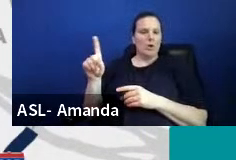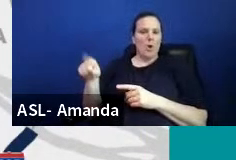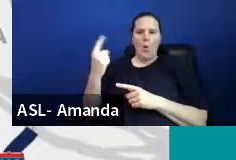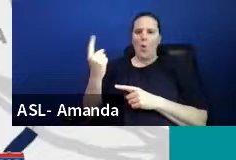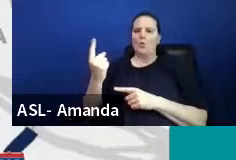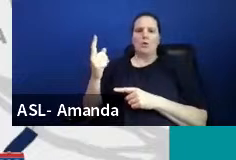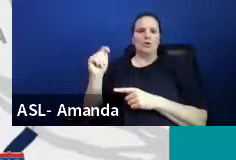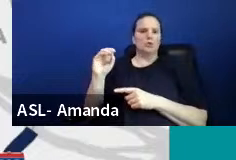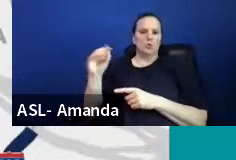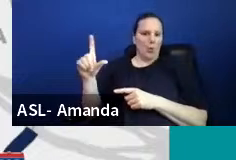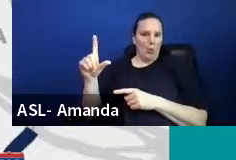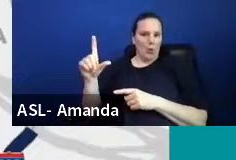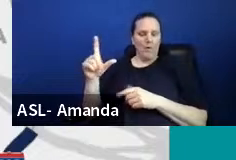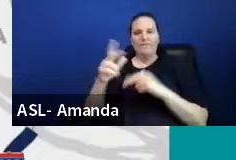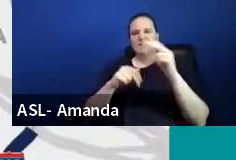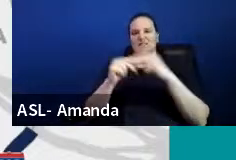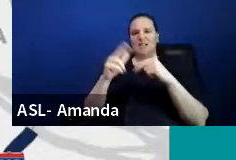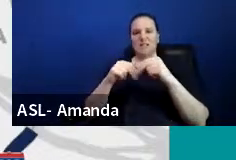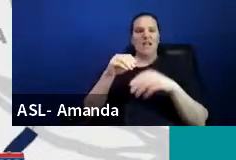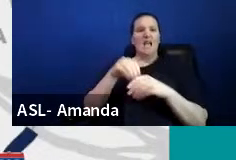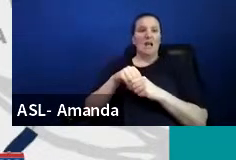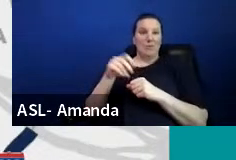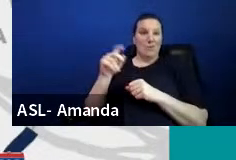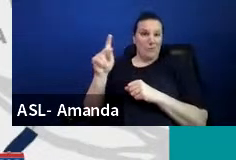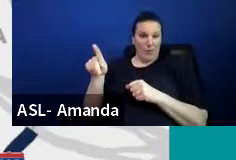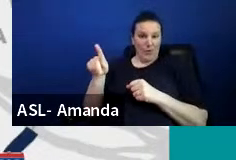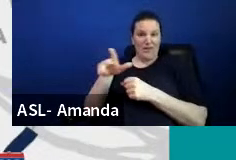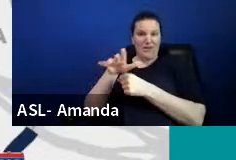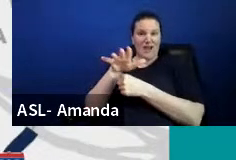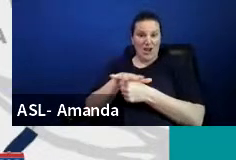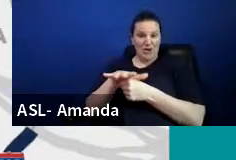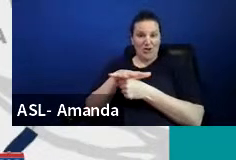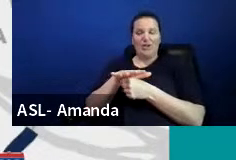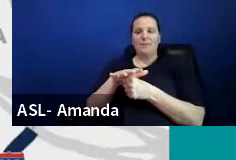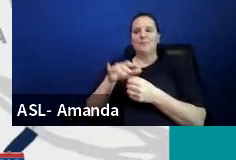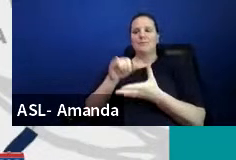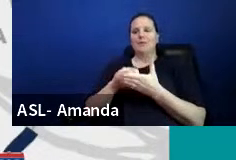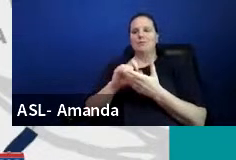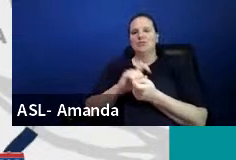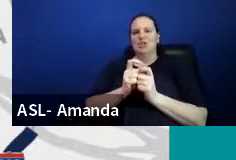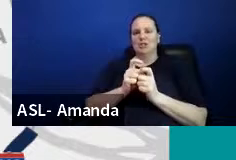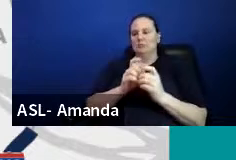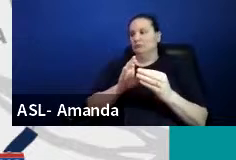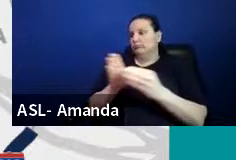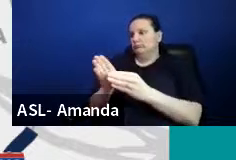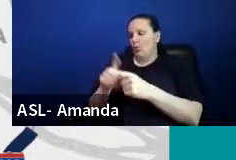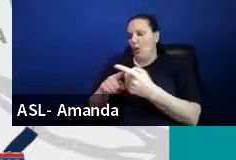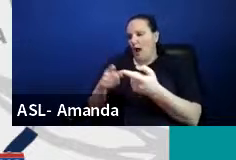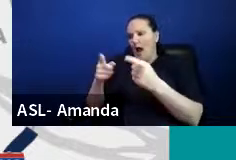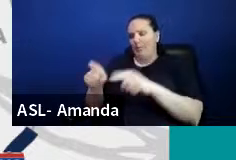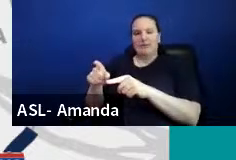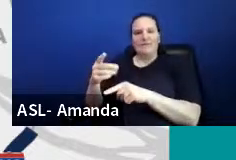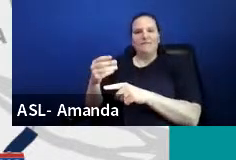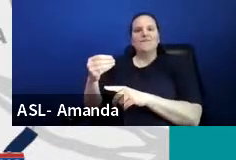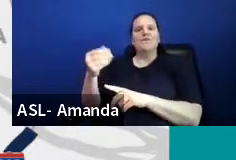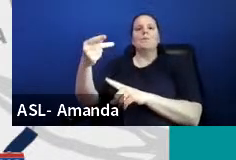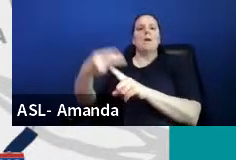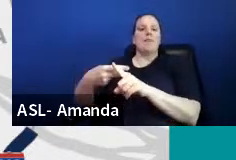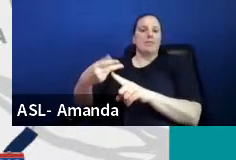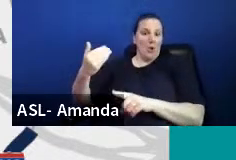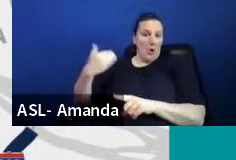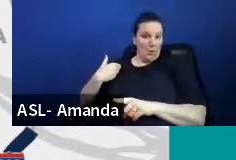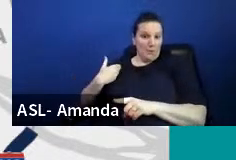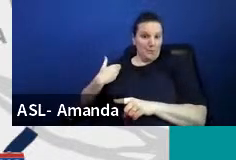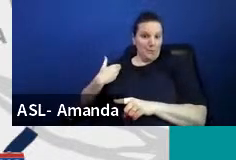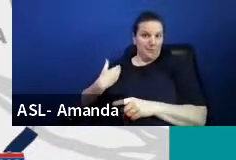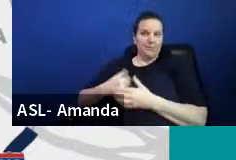only toll facility in the Portland metro area, which is a shift from what had been the case a few months ago.